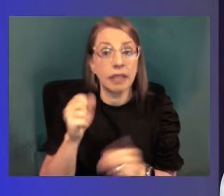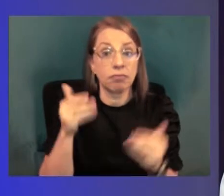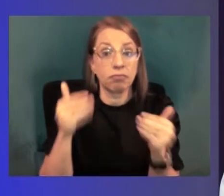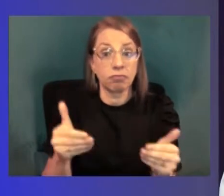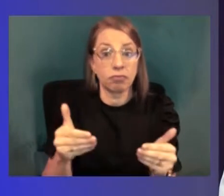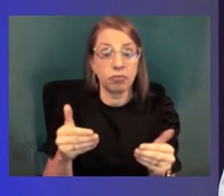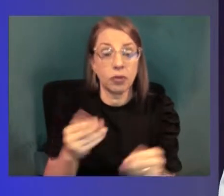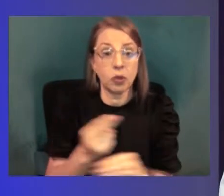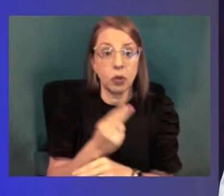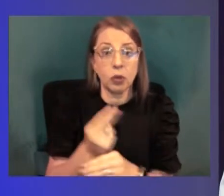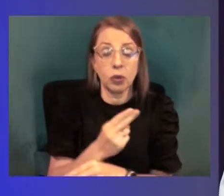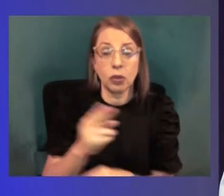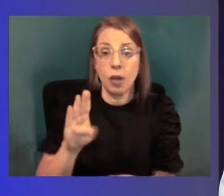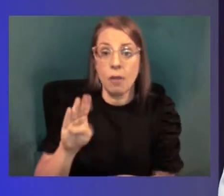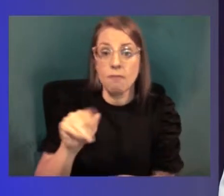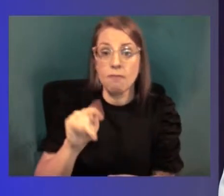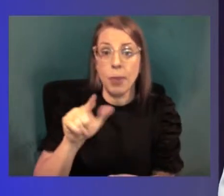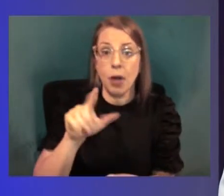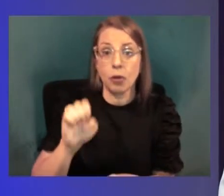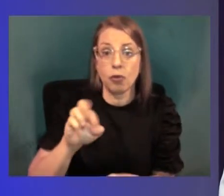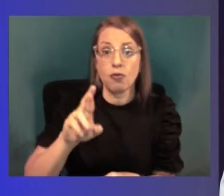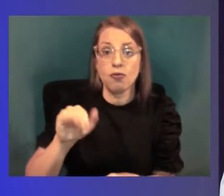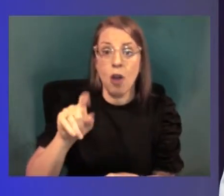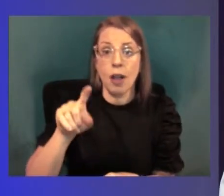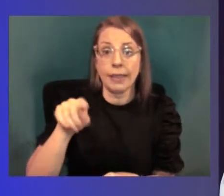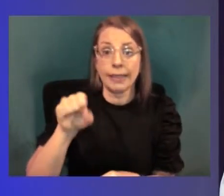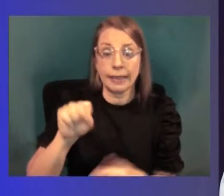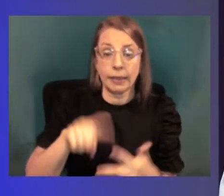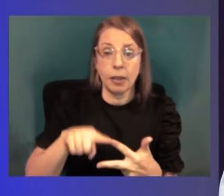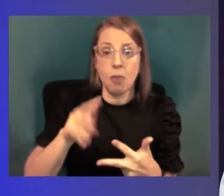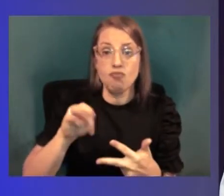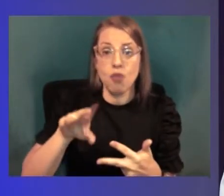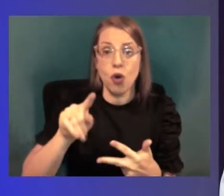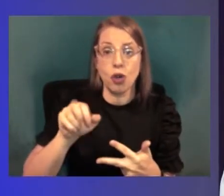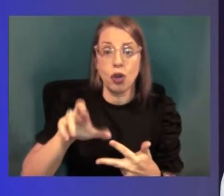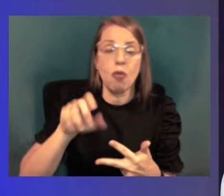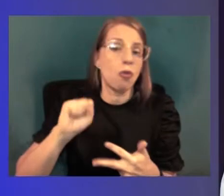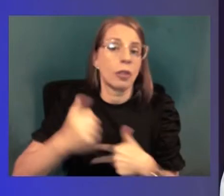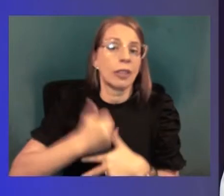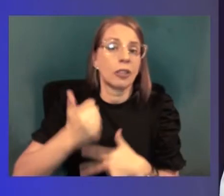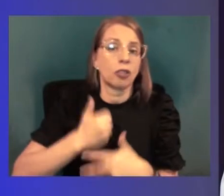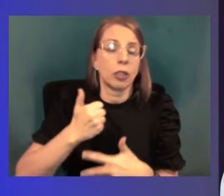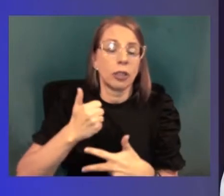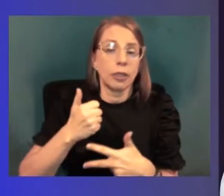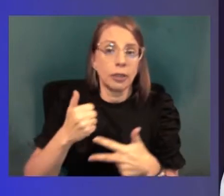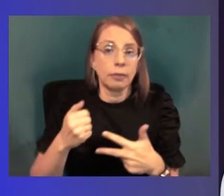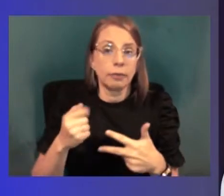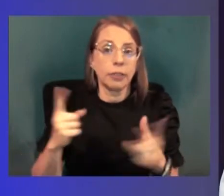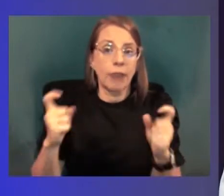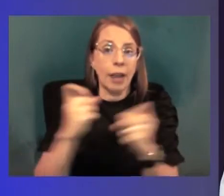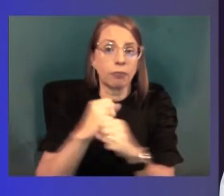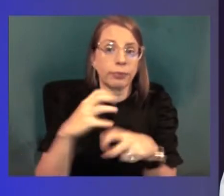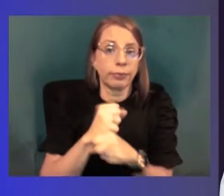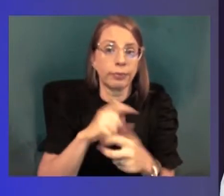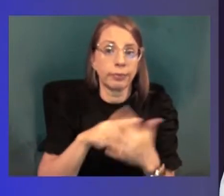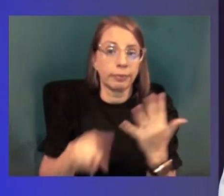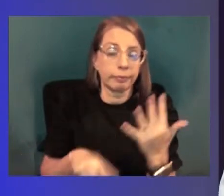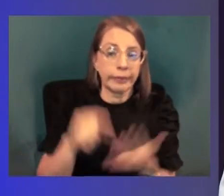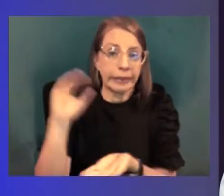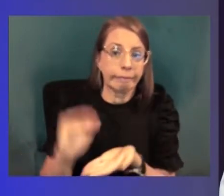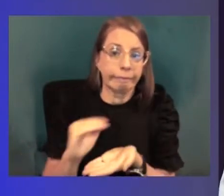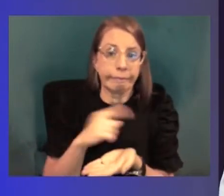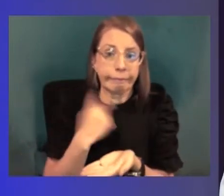rockets, mortars, or other more dangerous fireworks, make sure you are less risky. If it doesn't go off